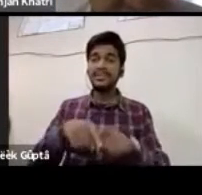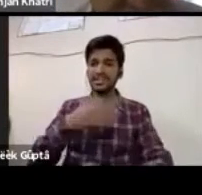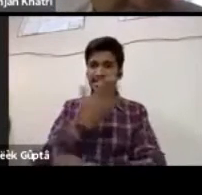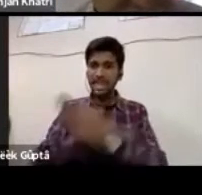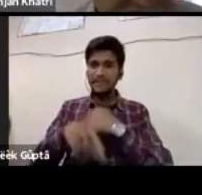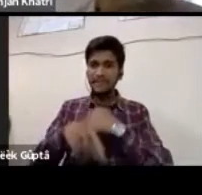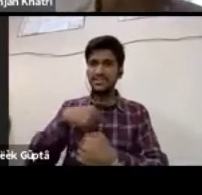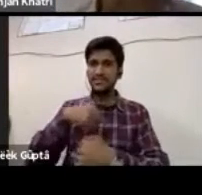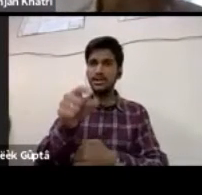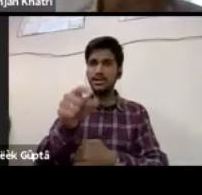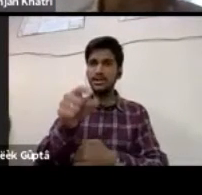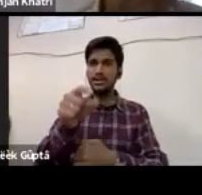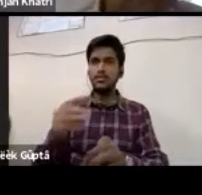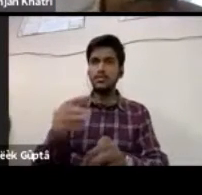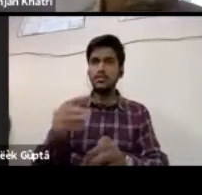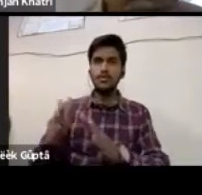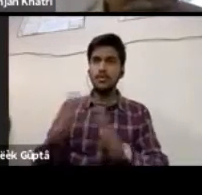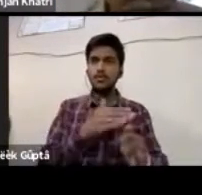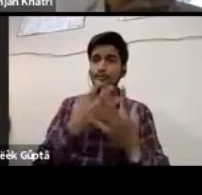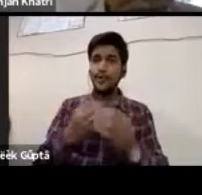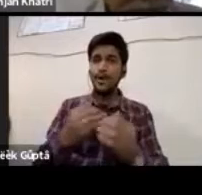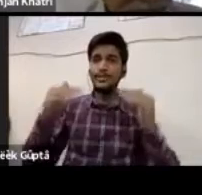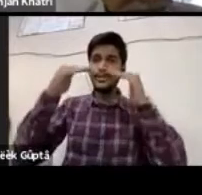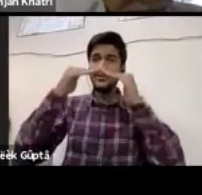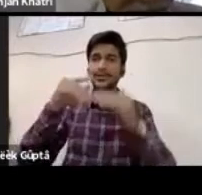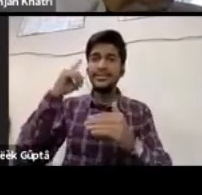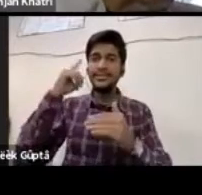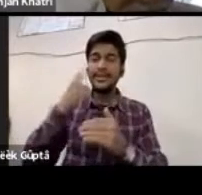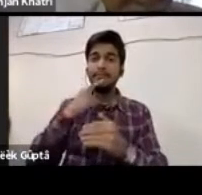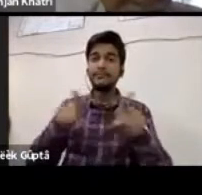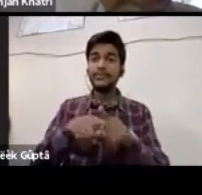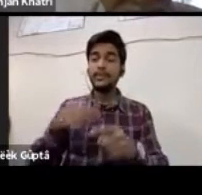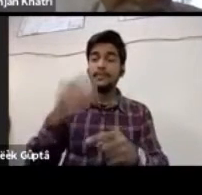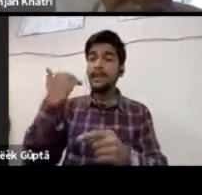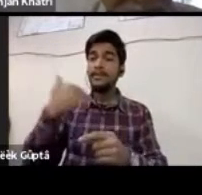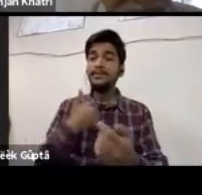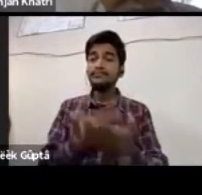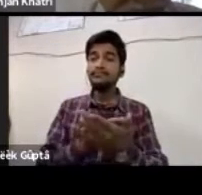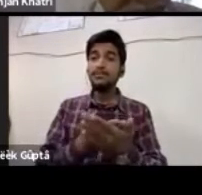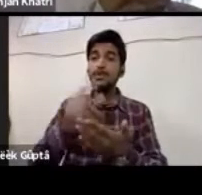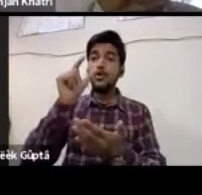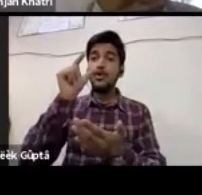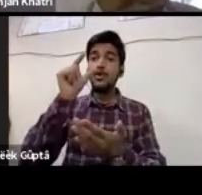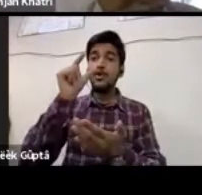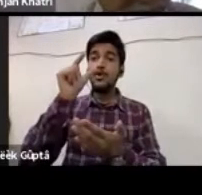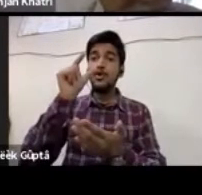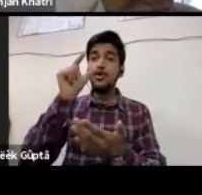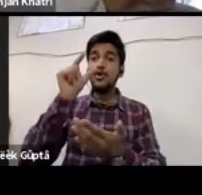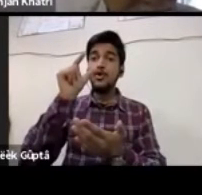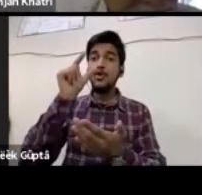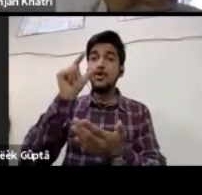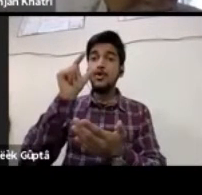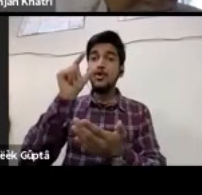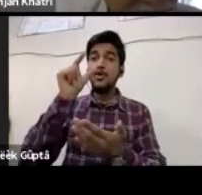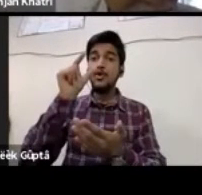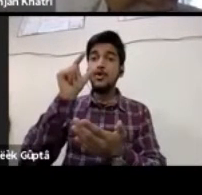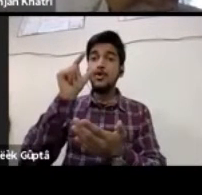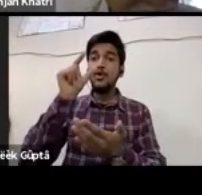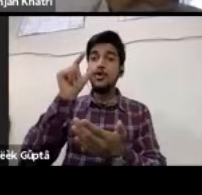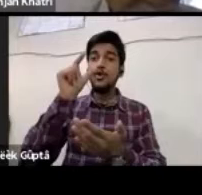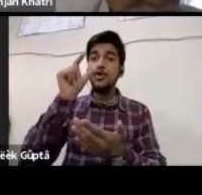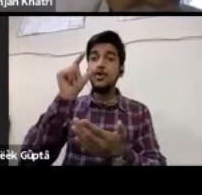only on open universities I was able to complete my education. And today I work as